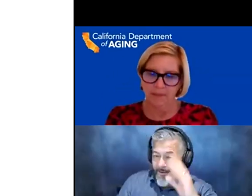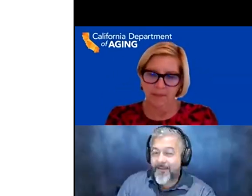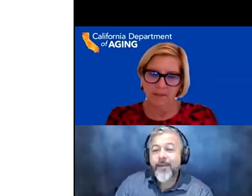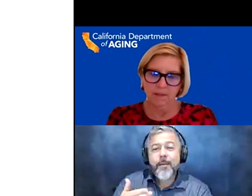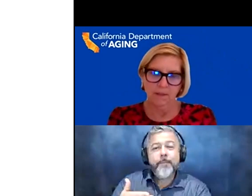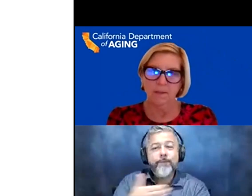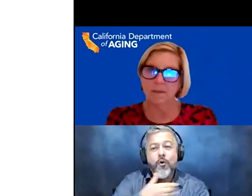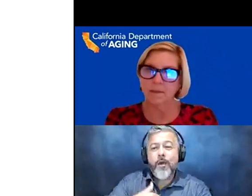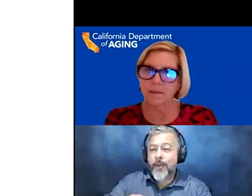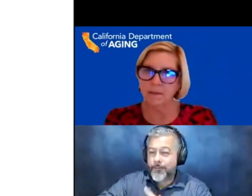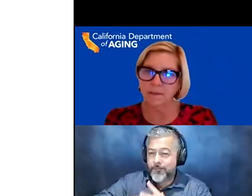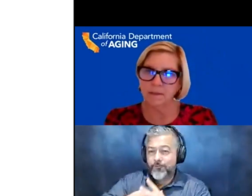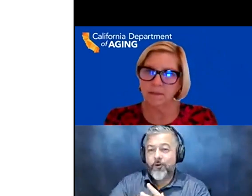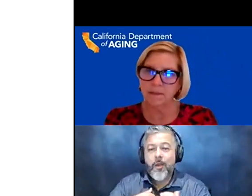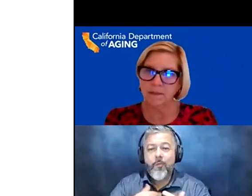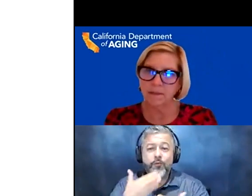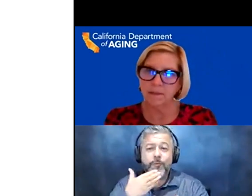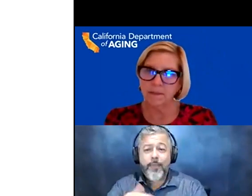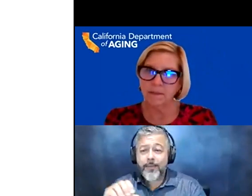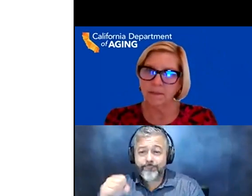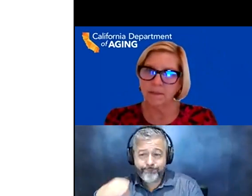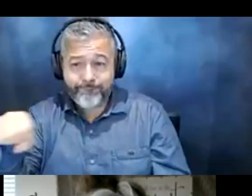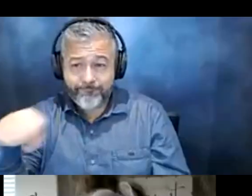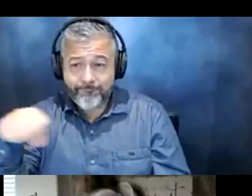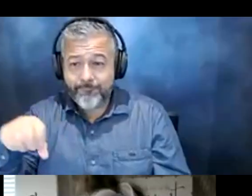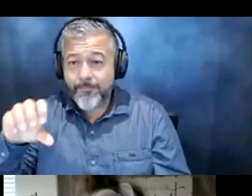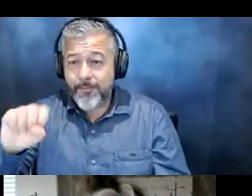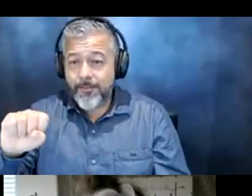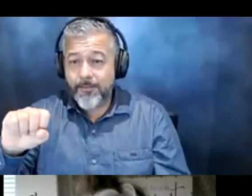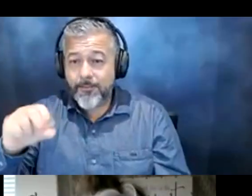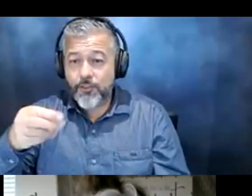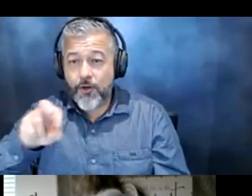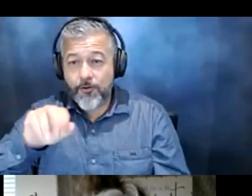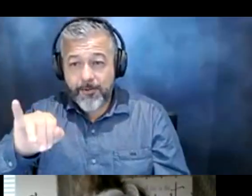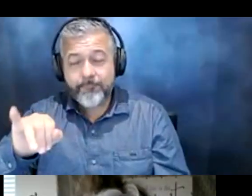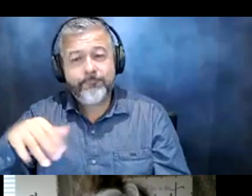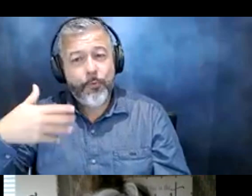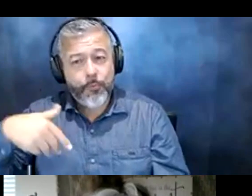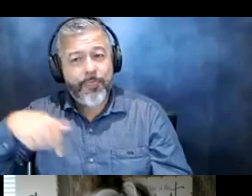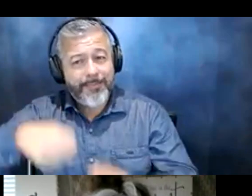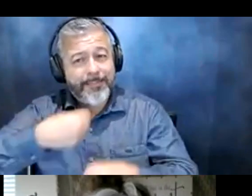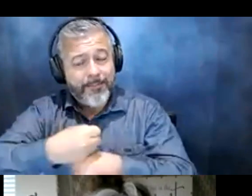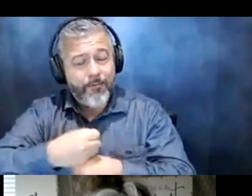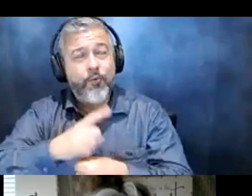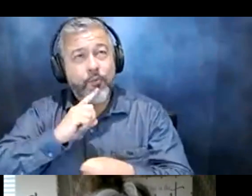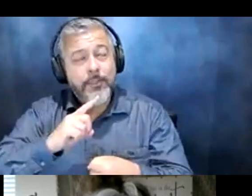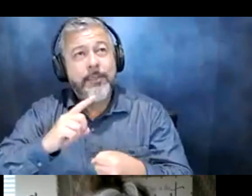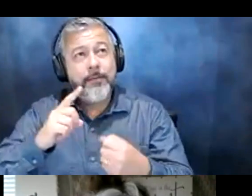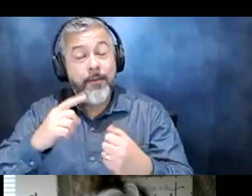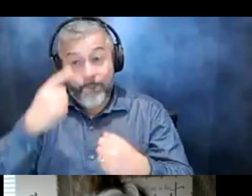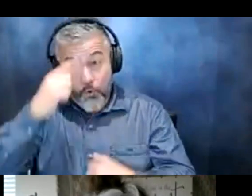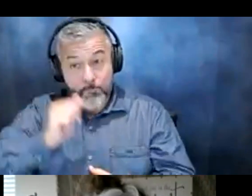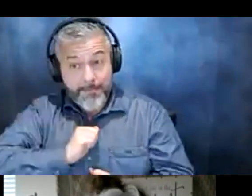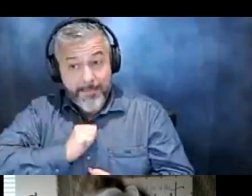even launch, I just want to thank Sherry. This year has been a real deep learning experience for me